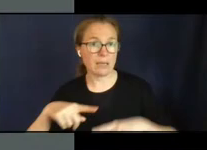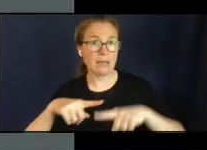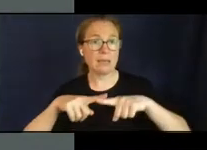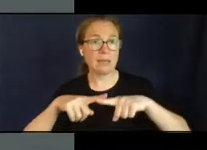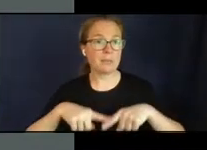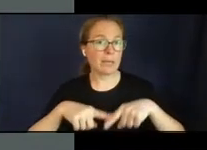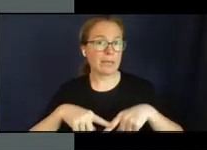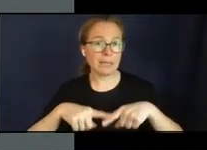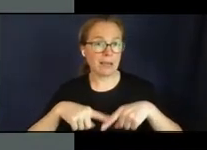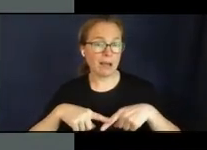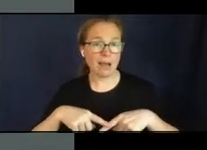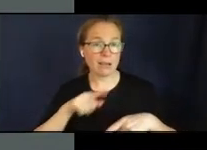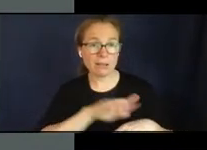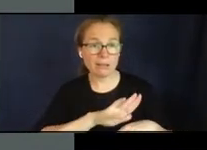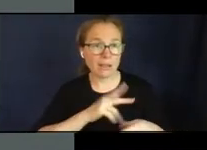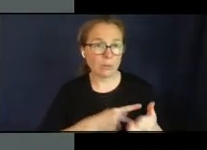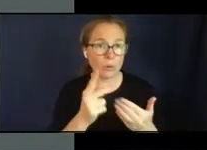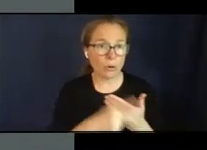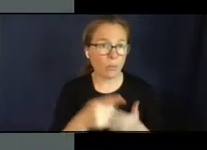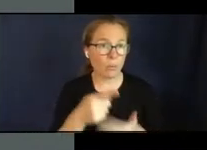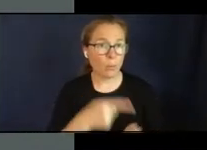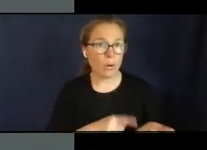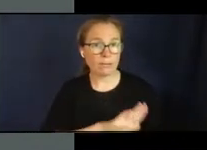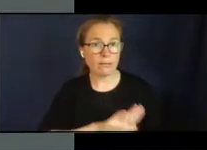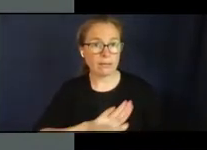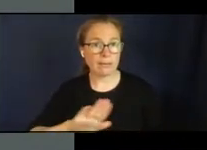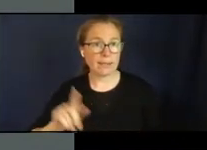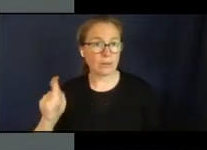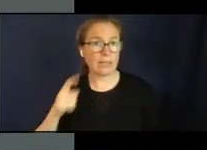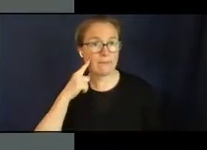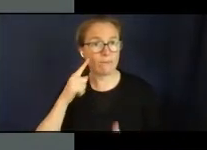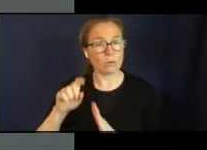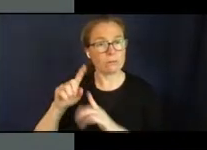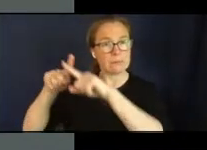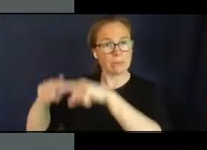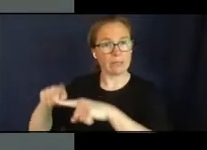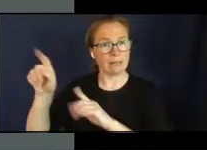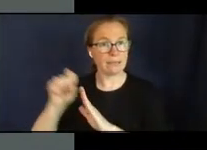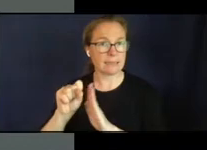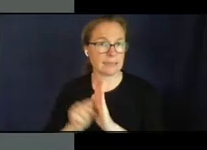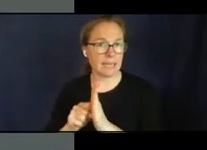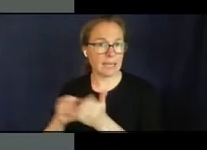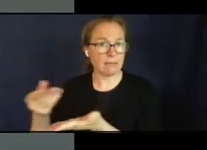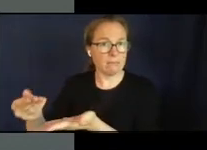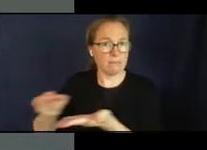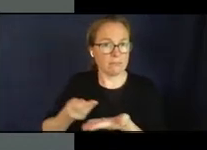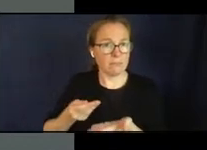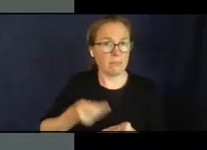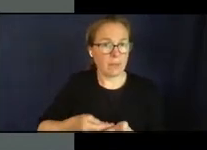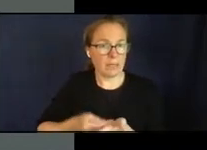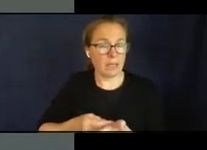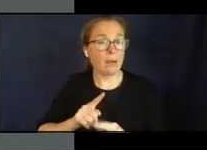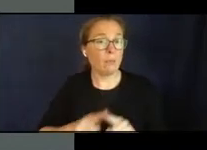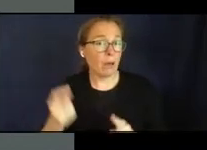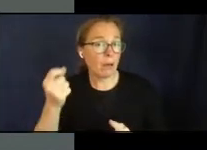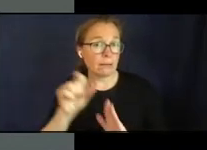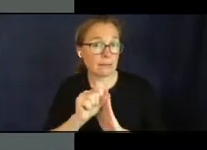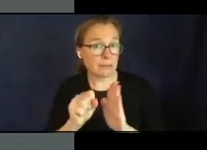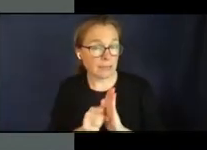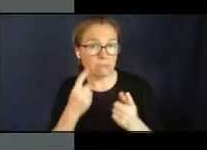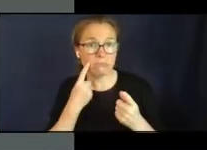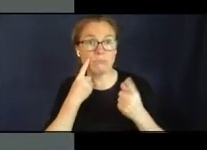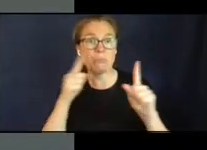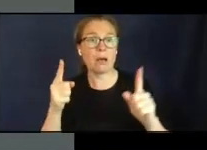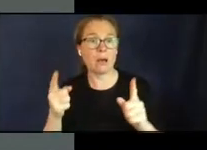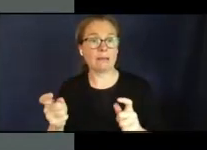programs were on state money. But the state came through, and I want to acknowledge again